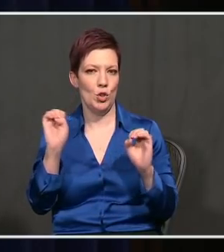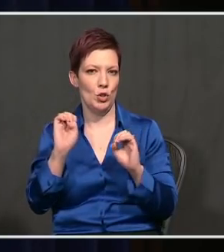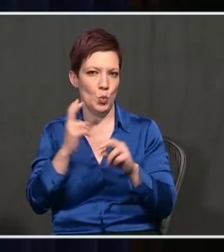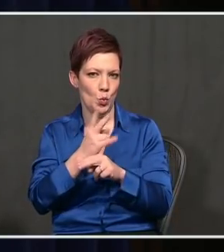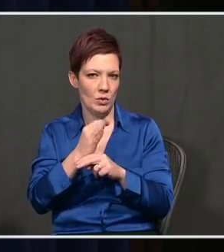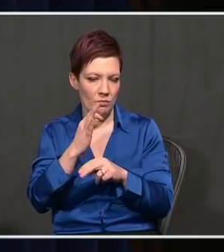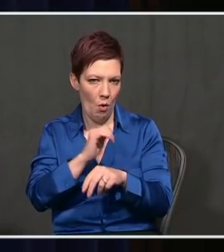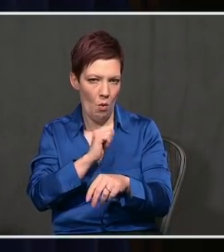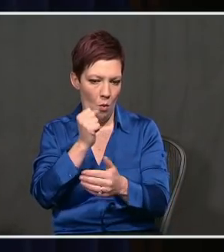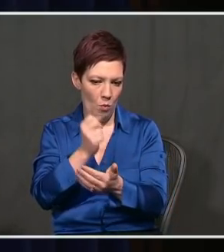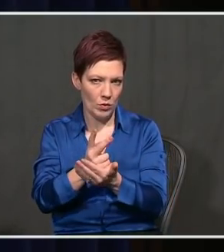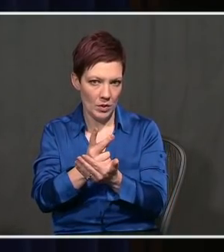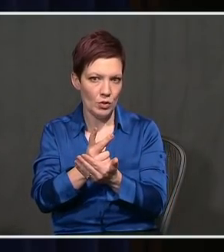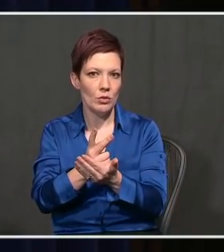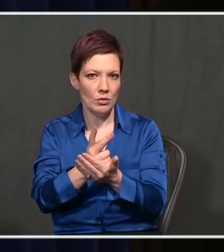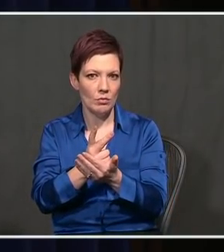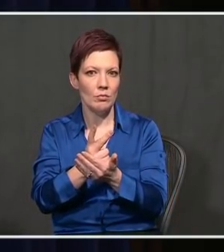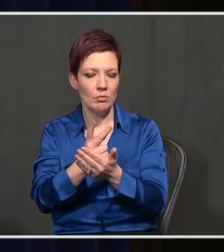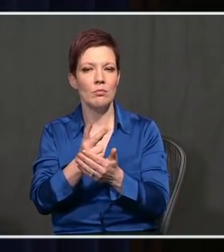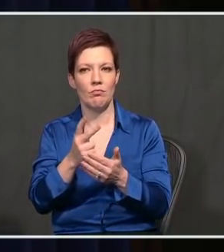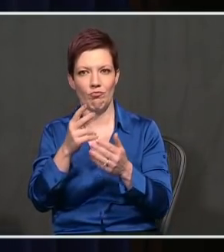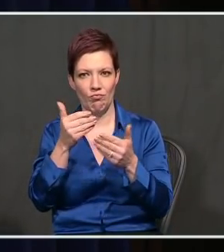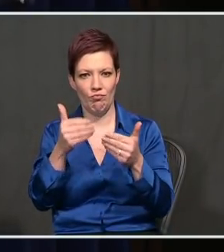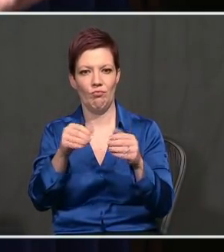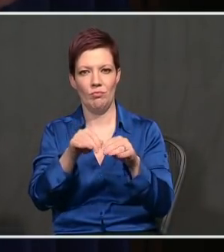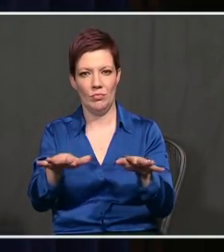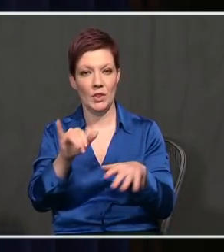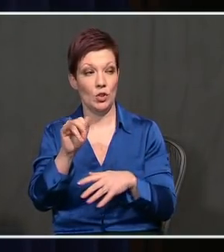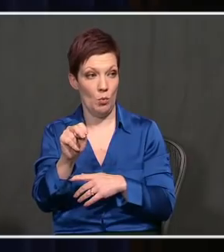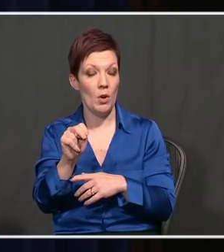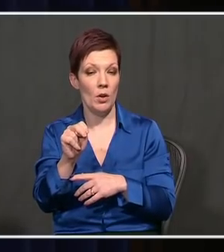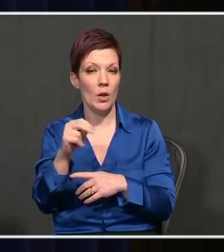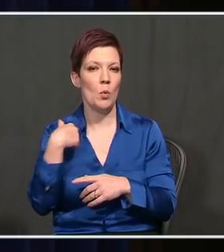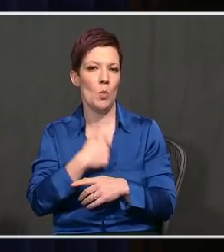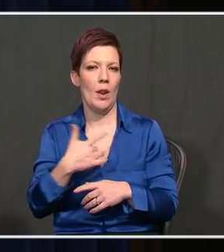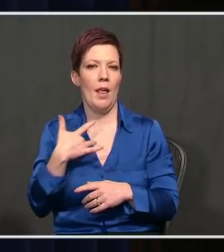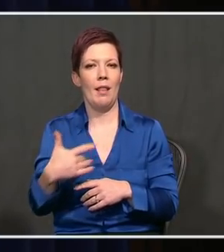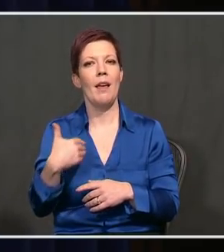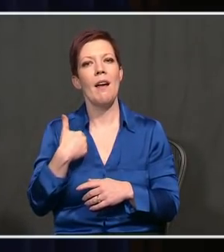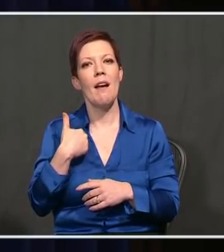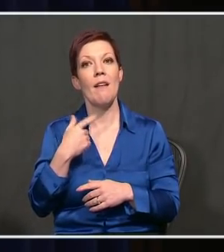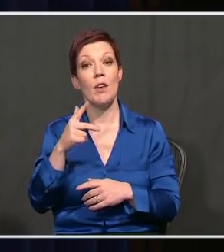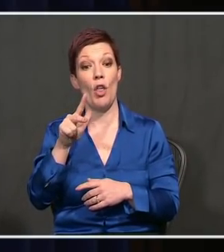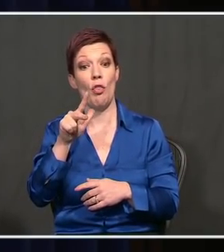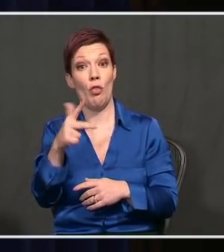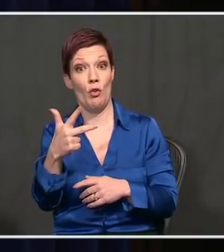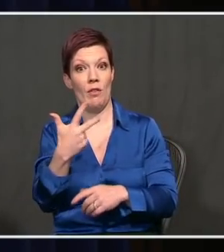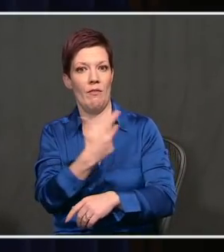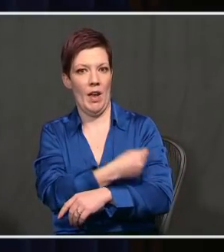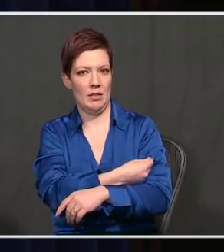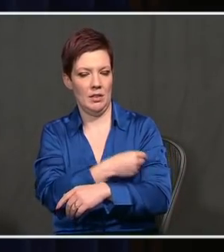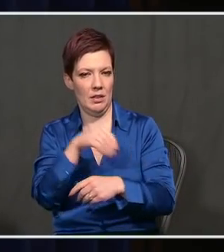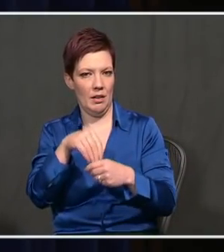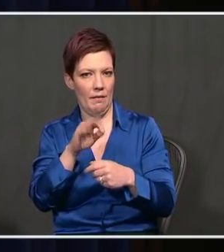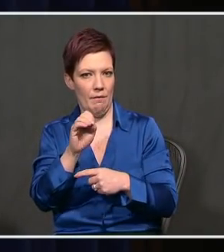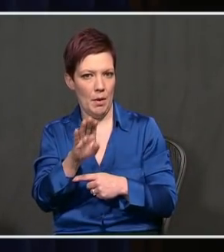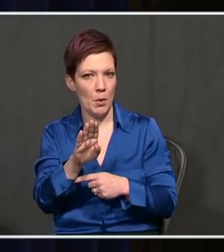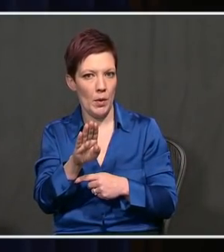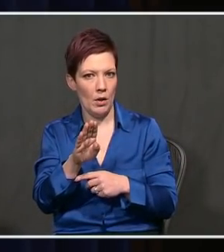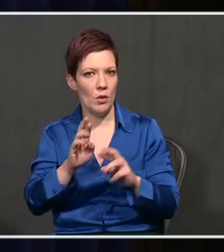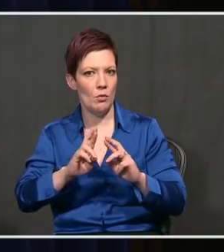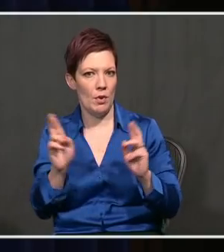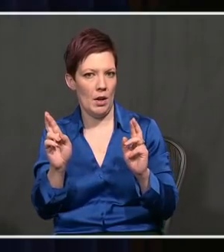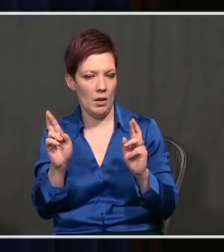February. That's important because we are likely to have a third vaccine somewhere in February, hopefully if